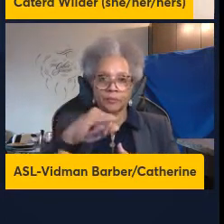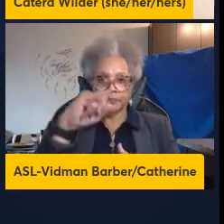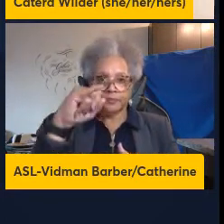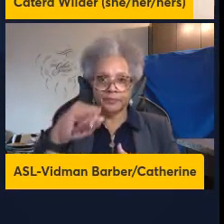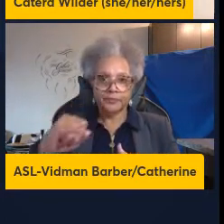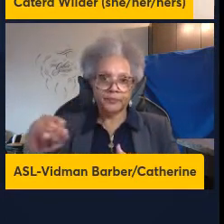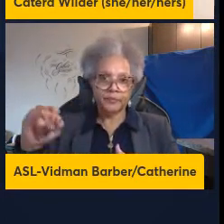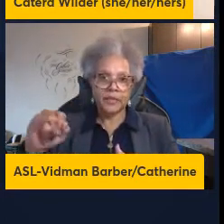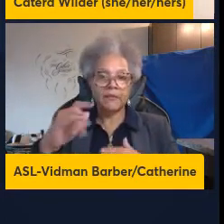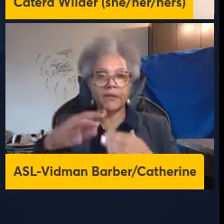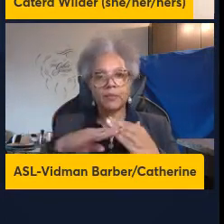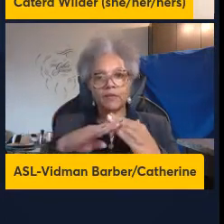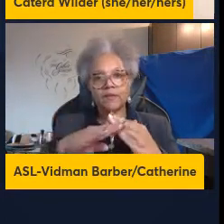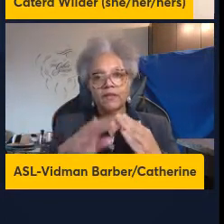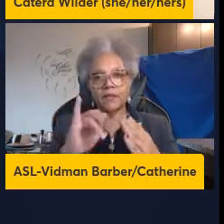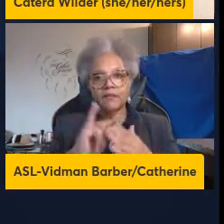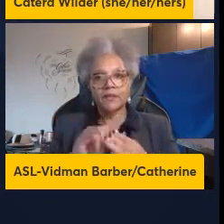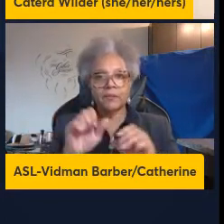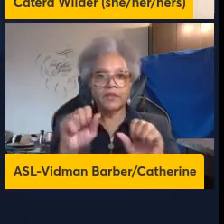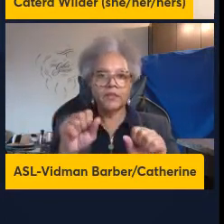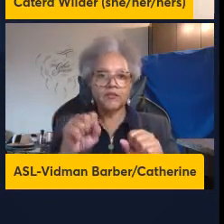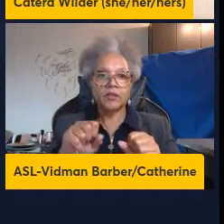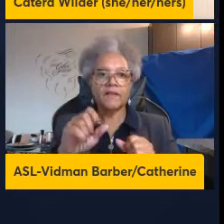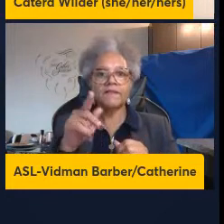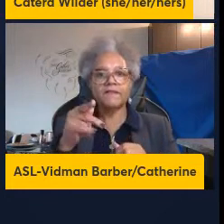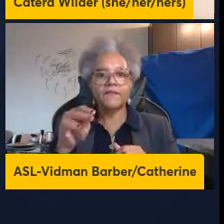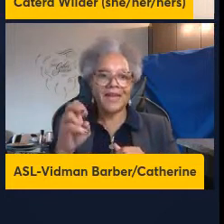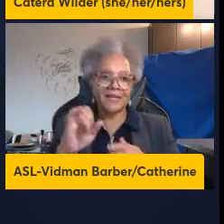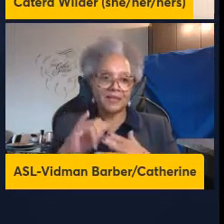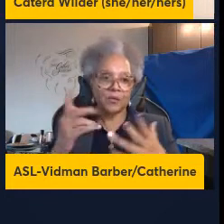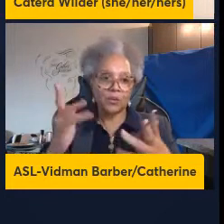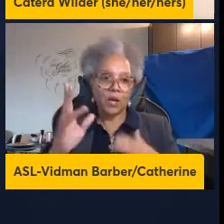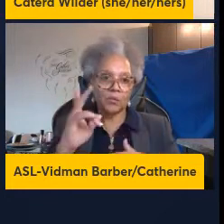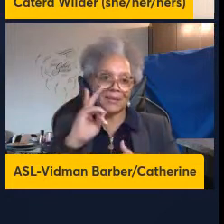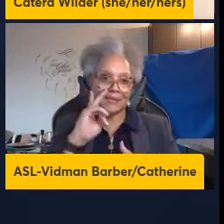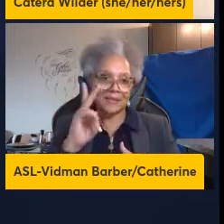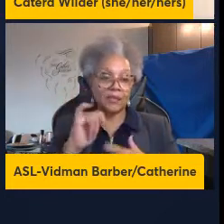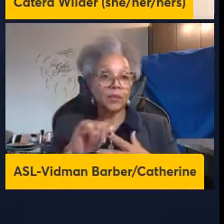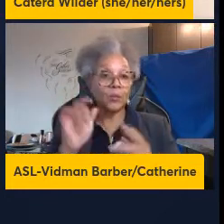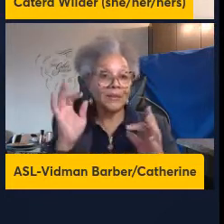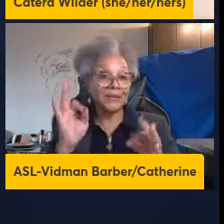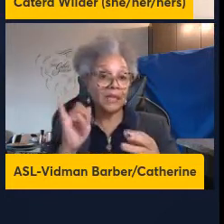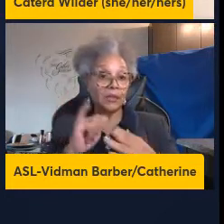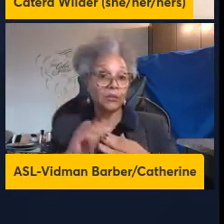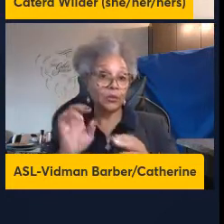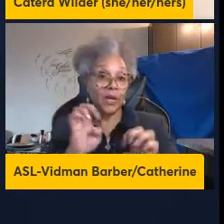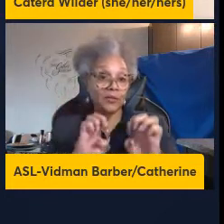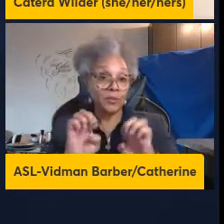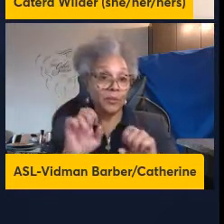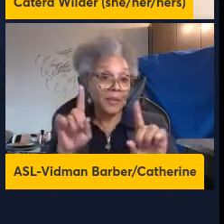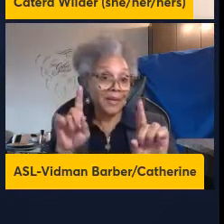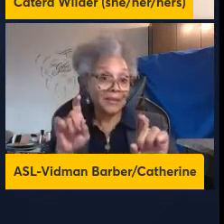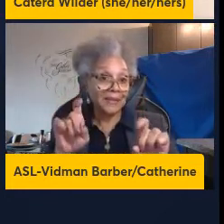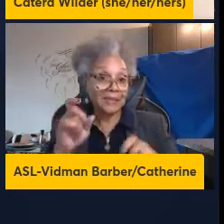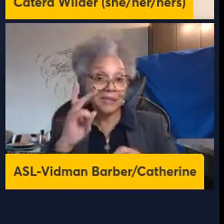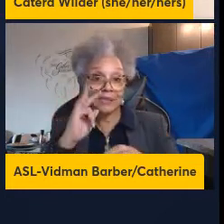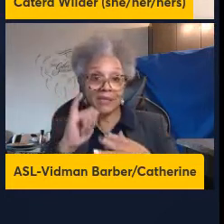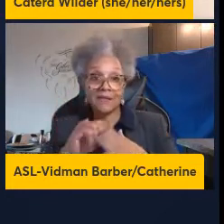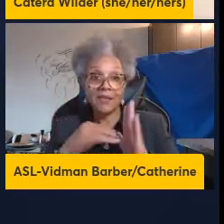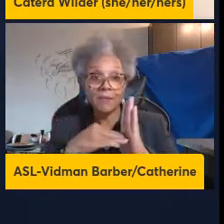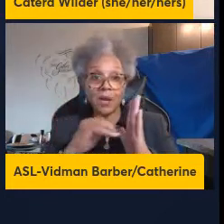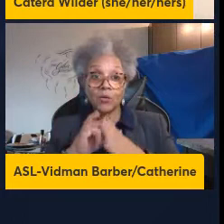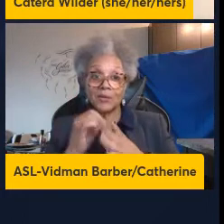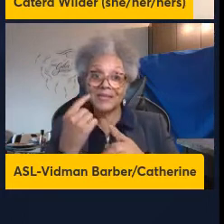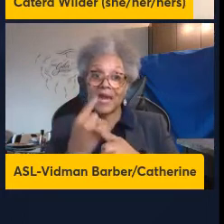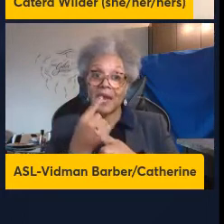also prevented this potentiated phase that we had seen. And so we decided to experimentally test and see if our model was able to